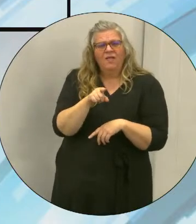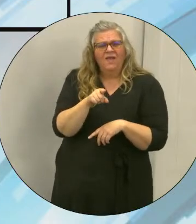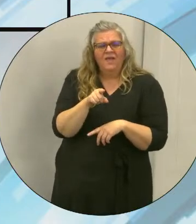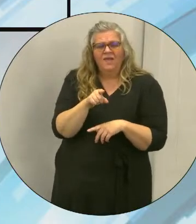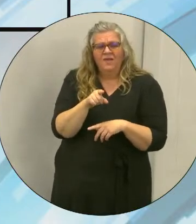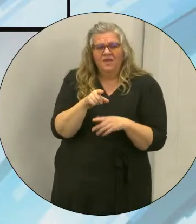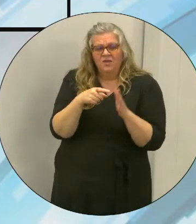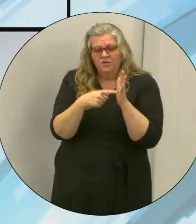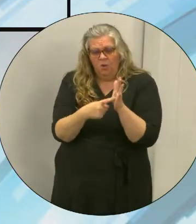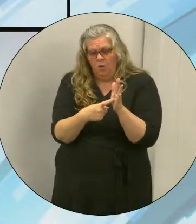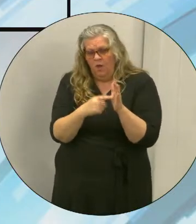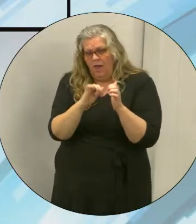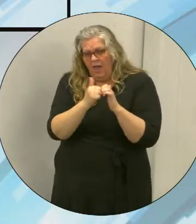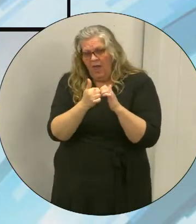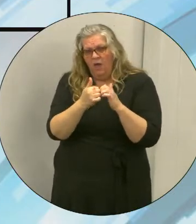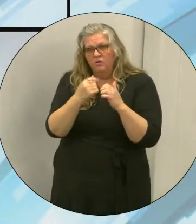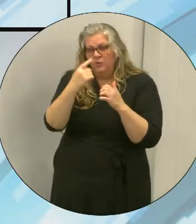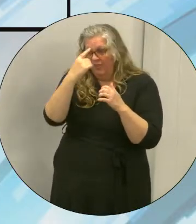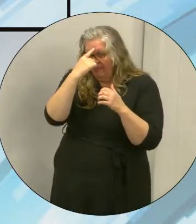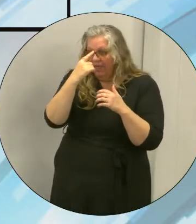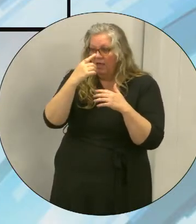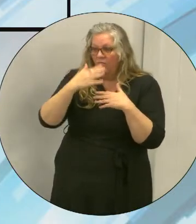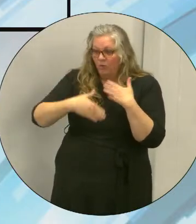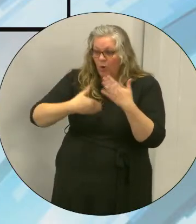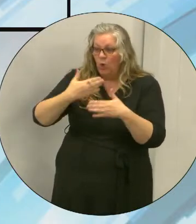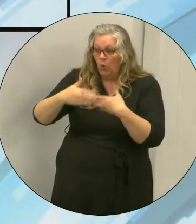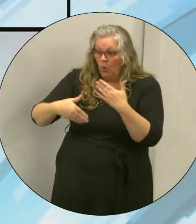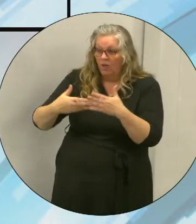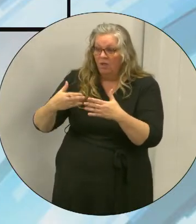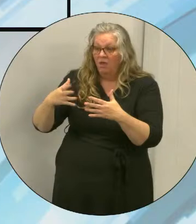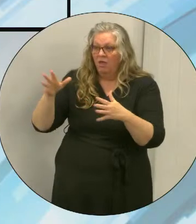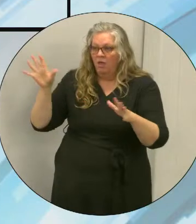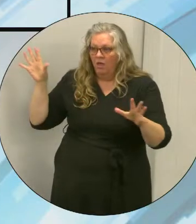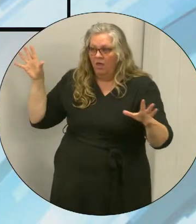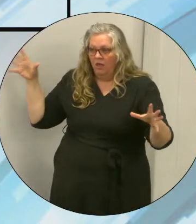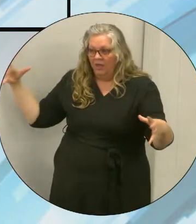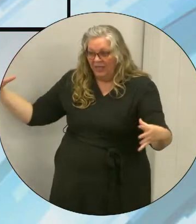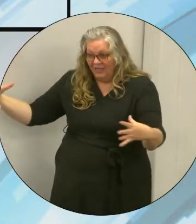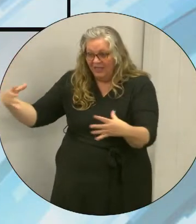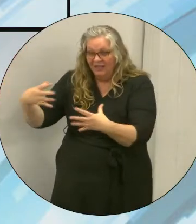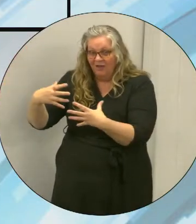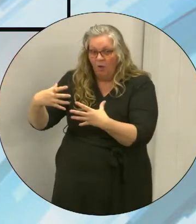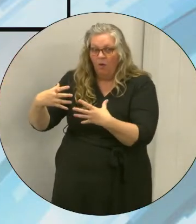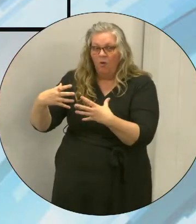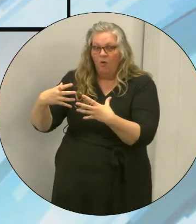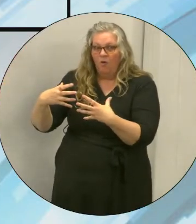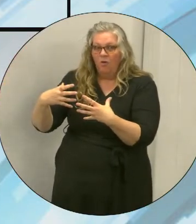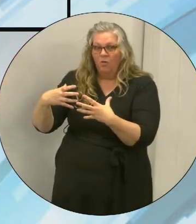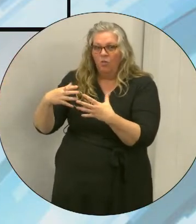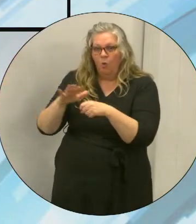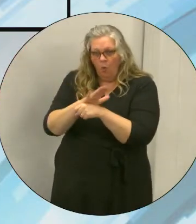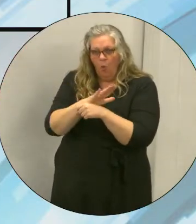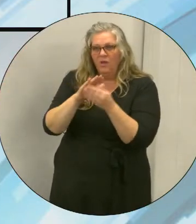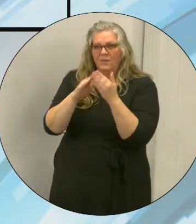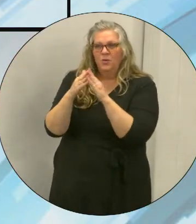would think through coalescing a full community to kind of navigate a really important